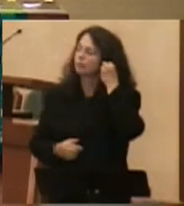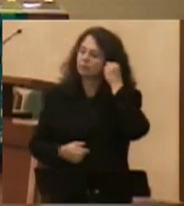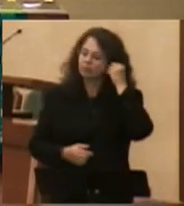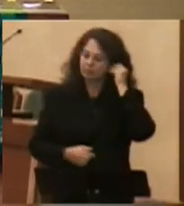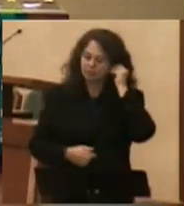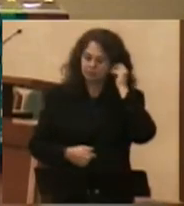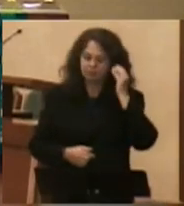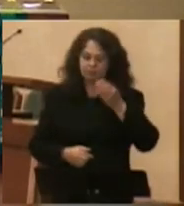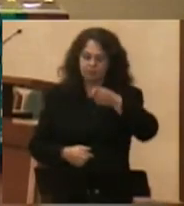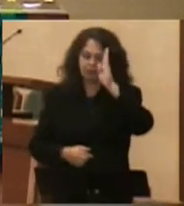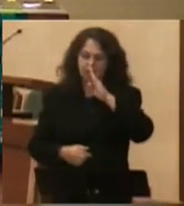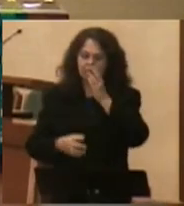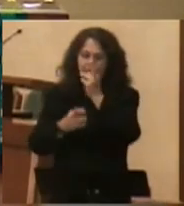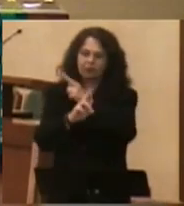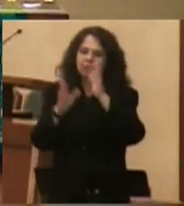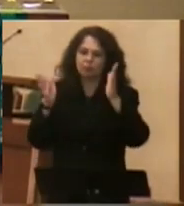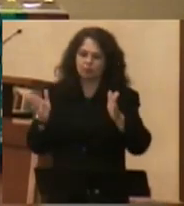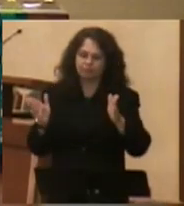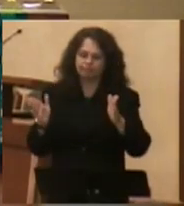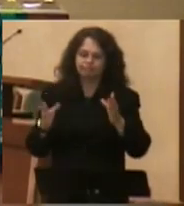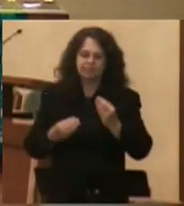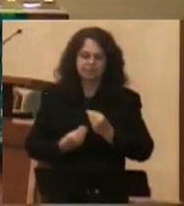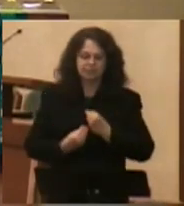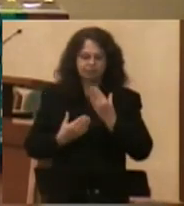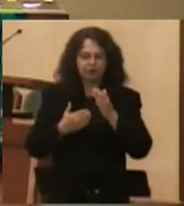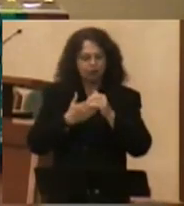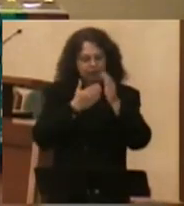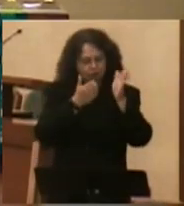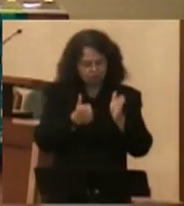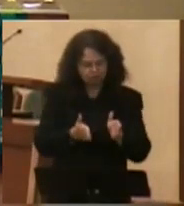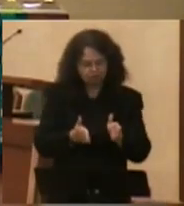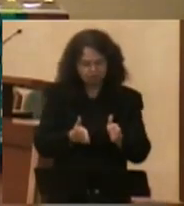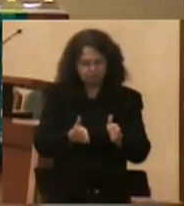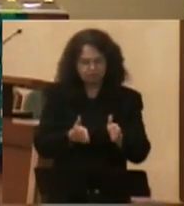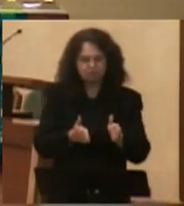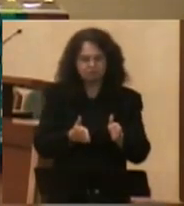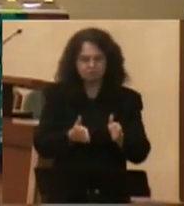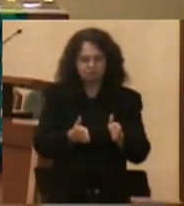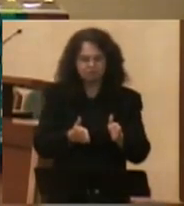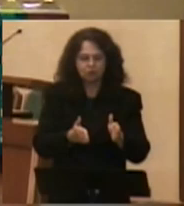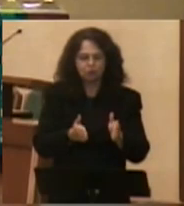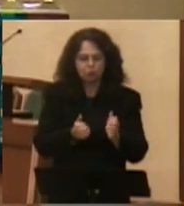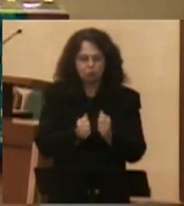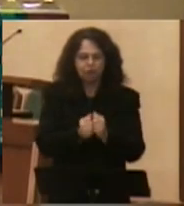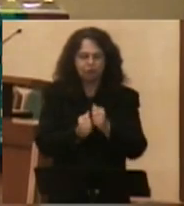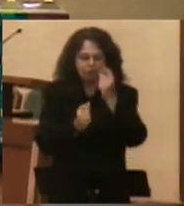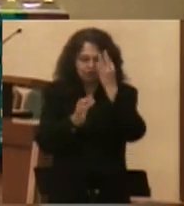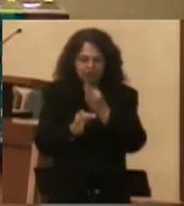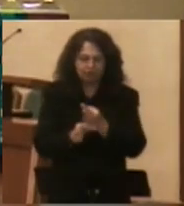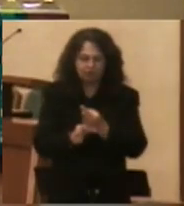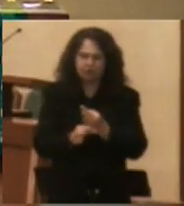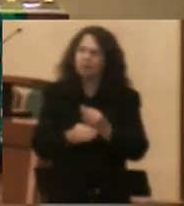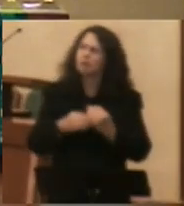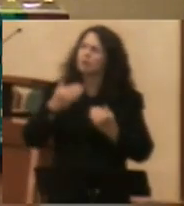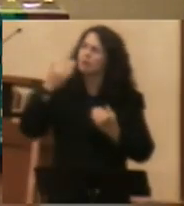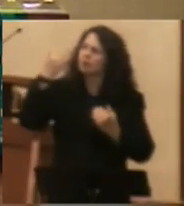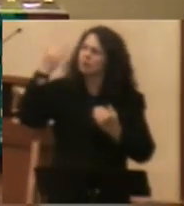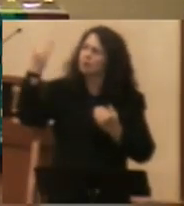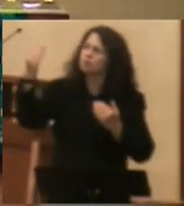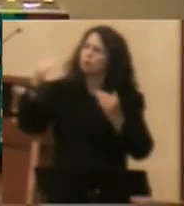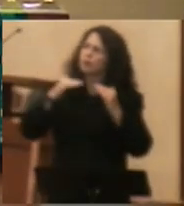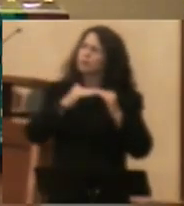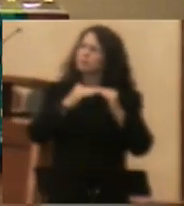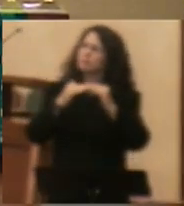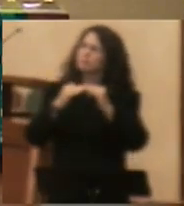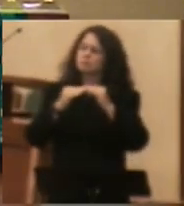O God, our Redeemer, inspire leaders with the righteousness that comes from faith so that your justice thrives throughout